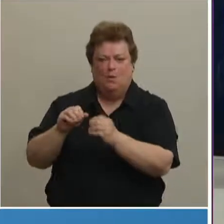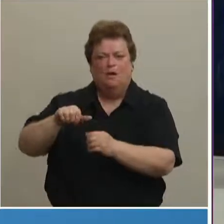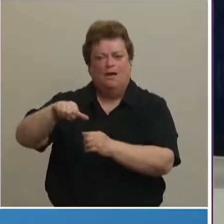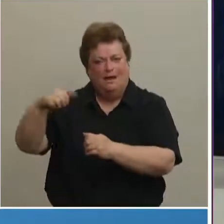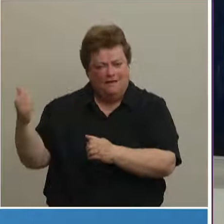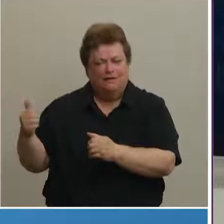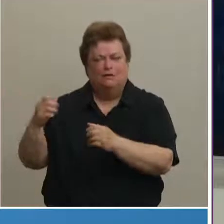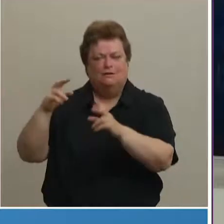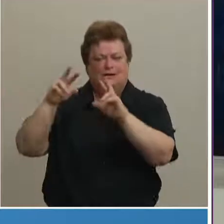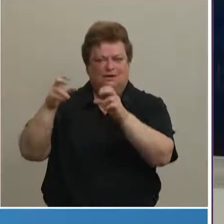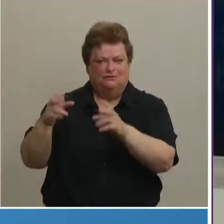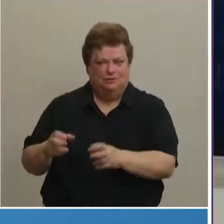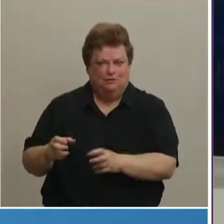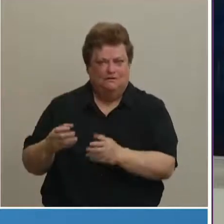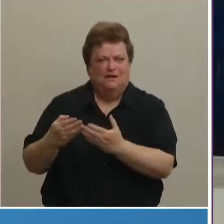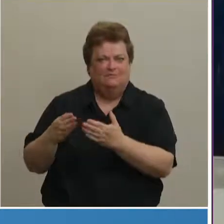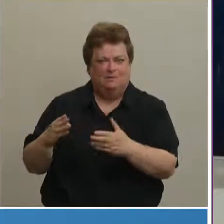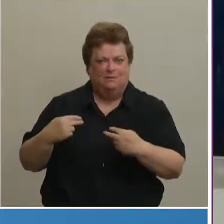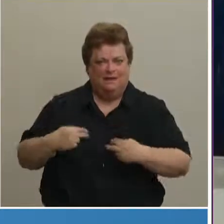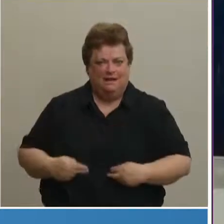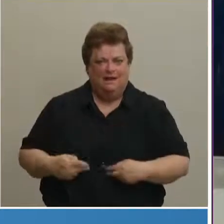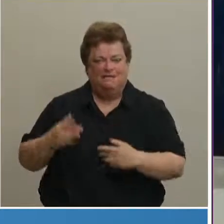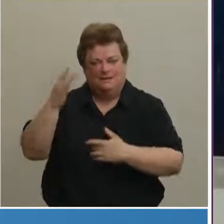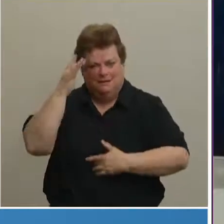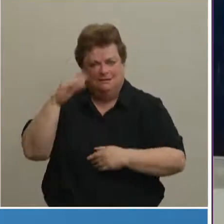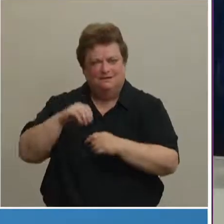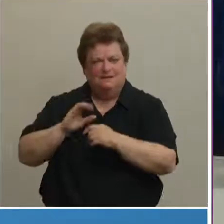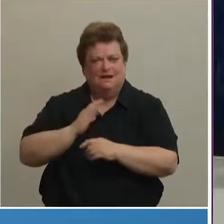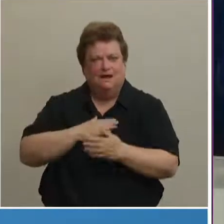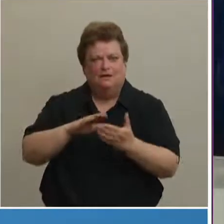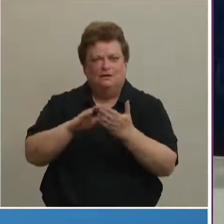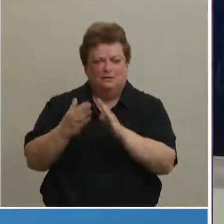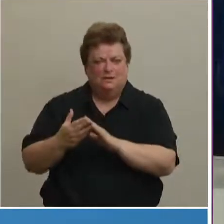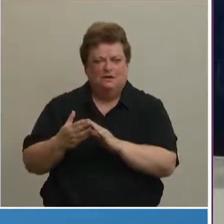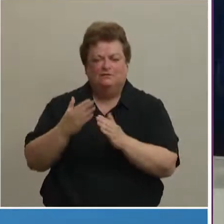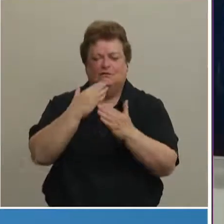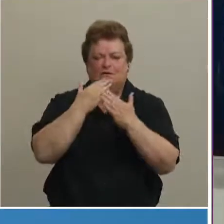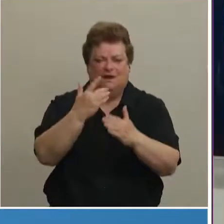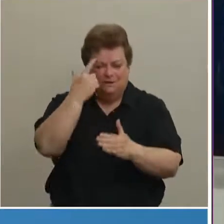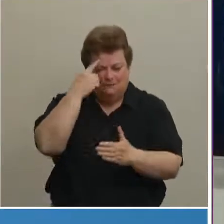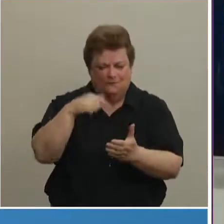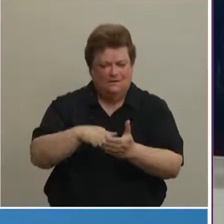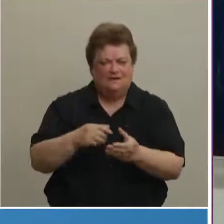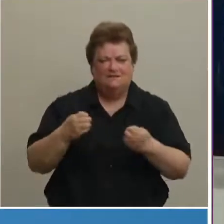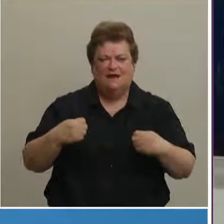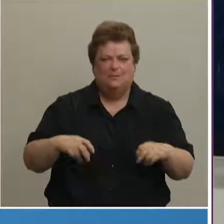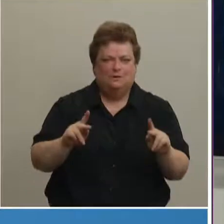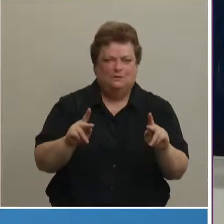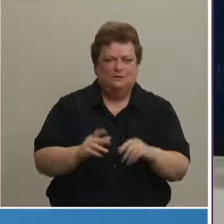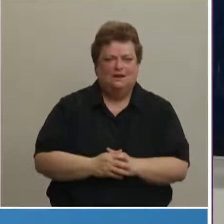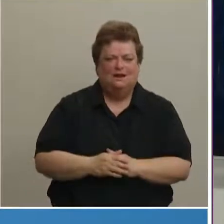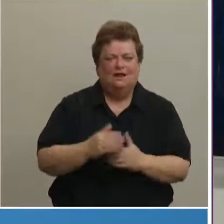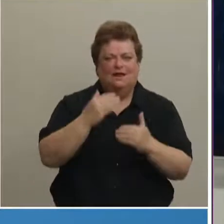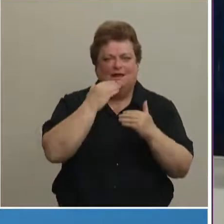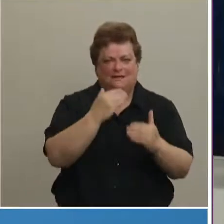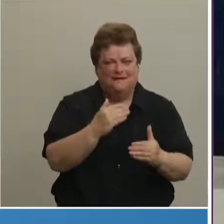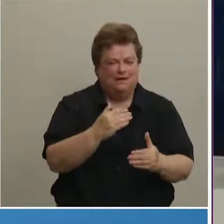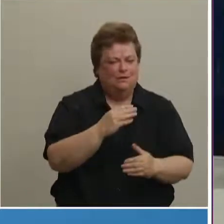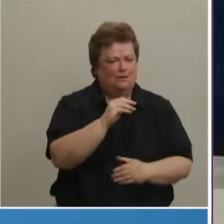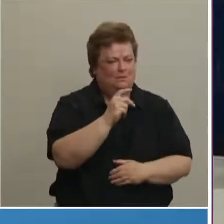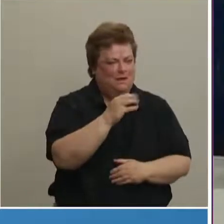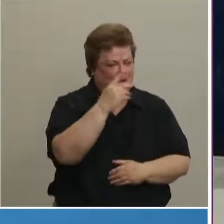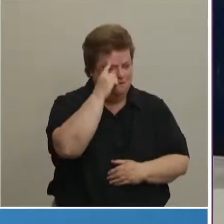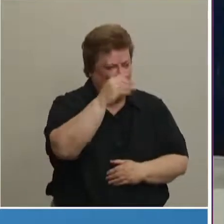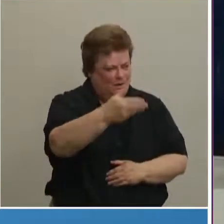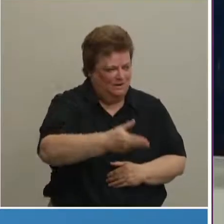of public health and illness in our community. So thank you for your opportunity. Thank you for the opportunity, and thank you, Madam Mayor, for